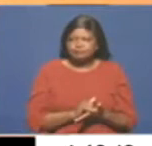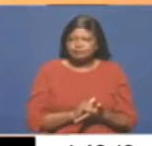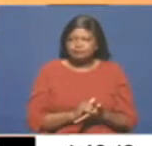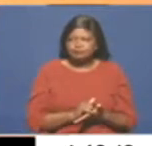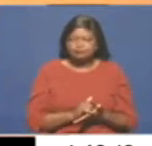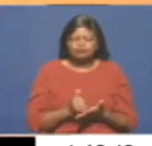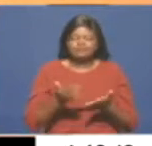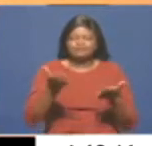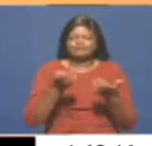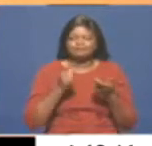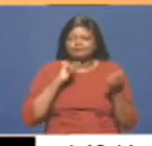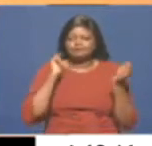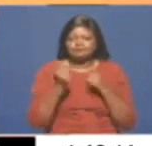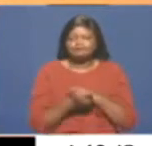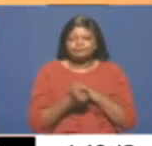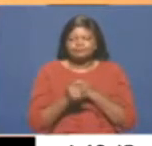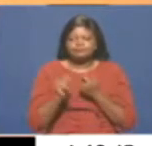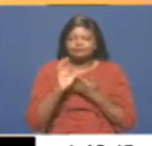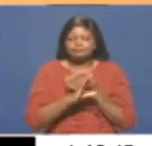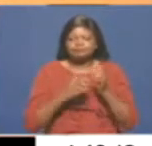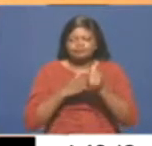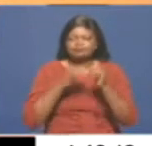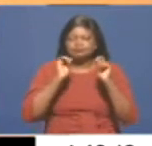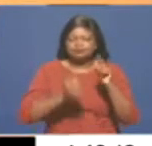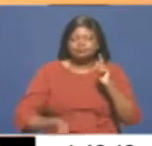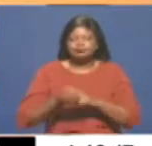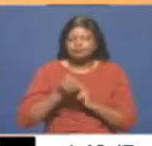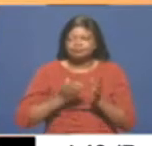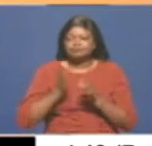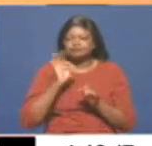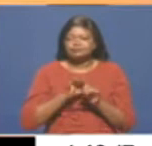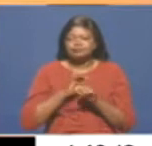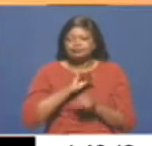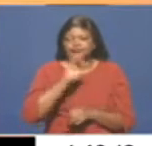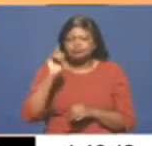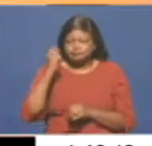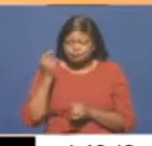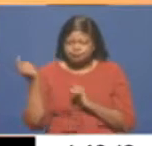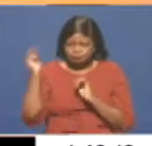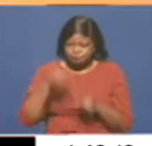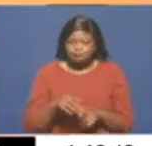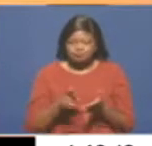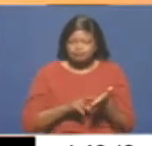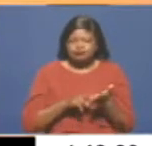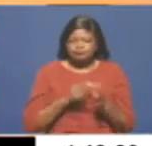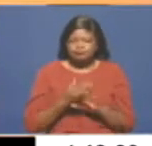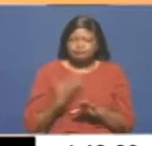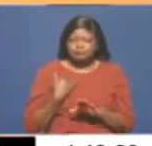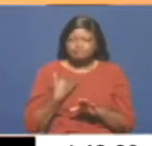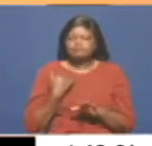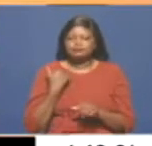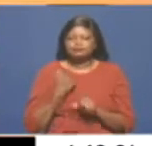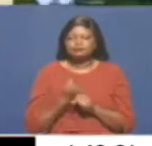in the country's leadership can only be realized at the ballot. He asked Kenyans to come out in large numbers to register before the exercise closes.